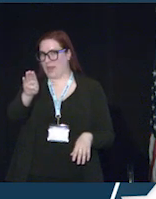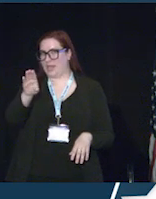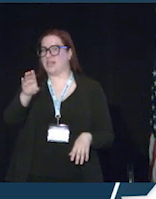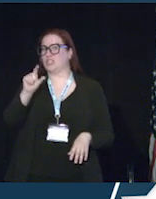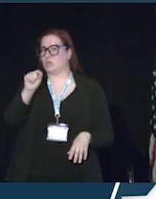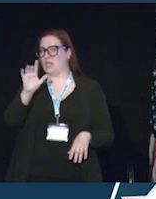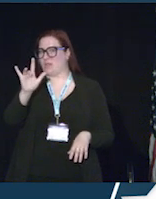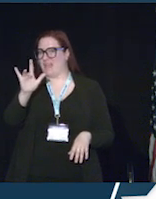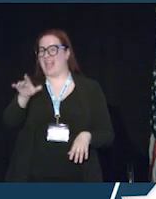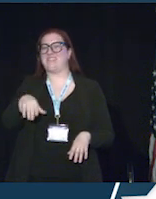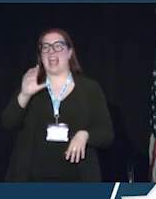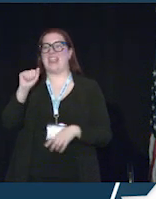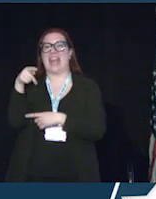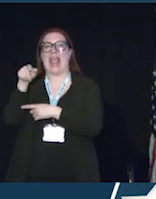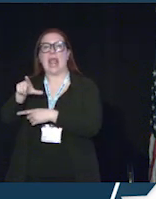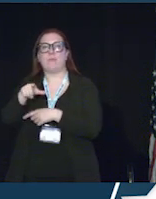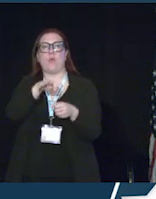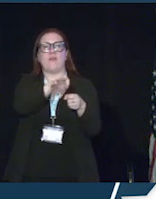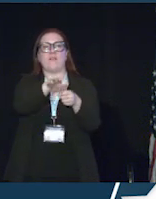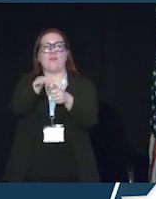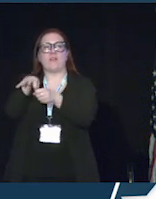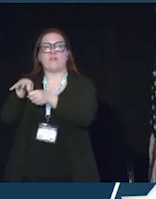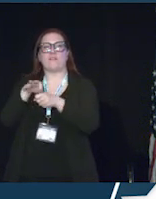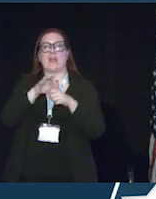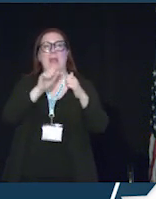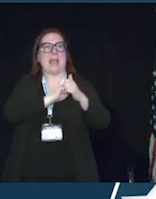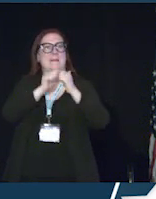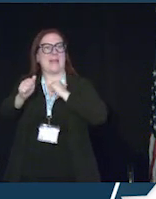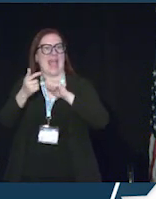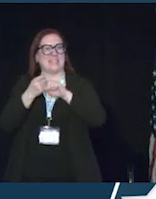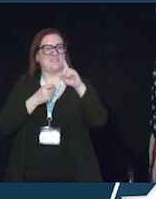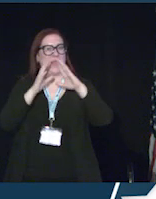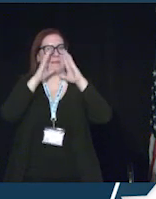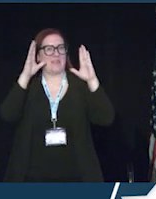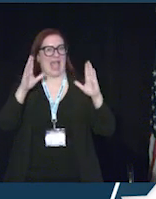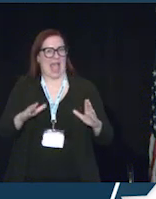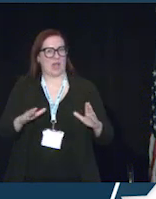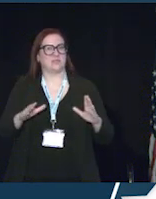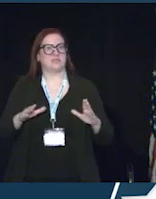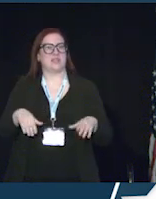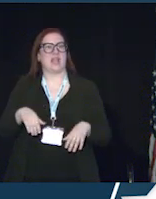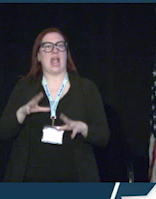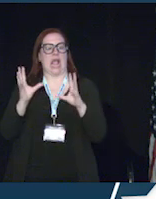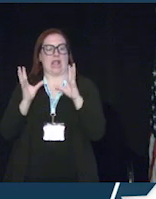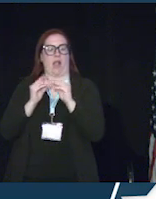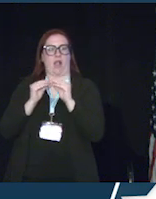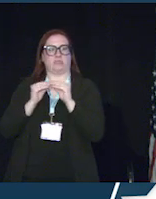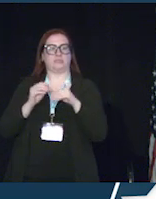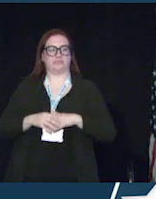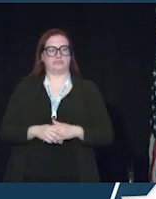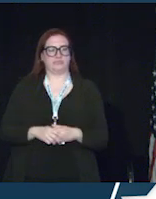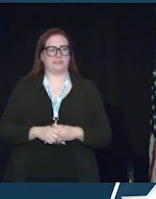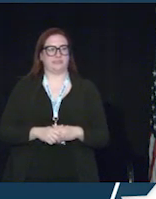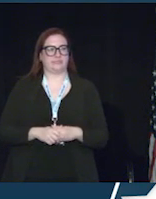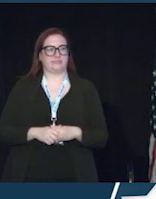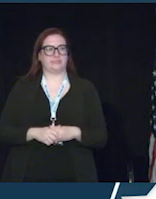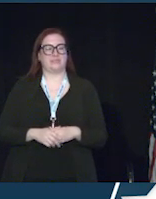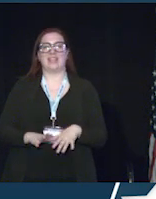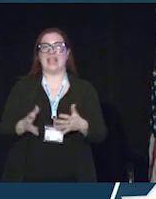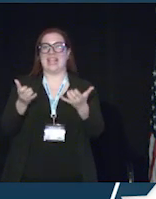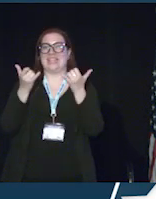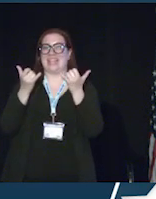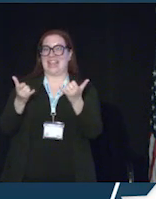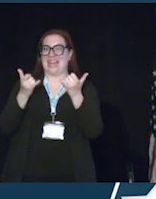April it was voted on and passed by the House Energy and Commerce committee. It has now